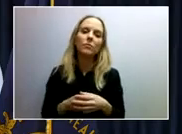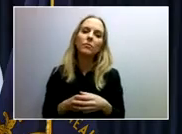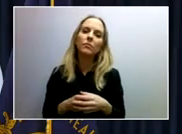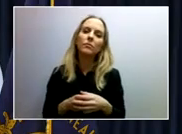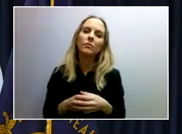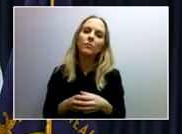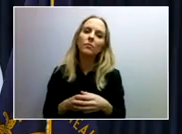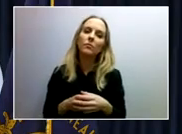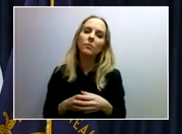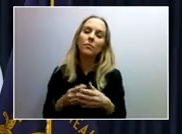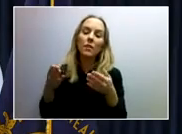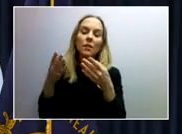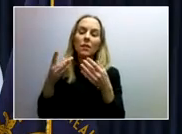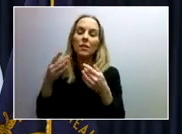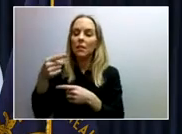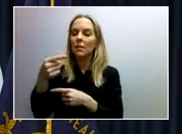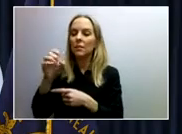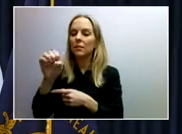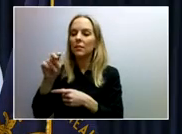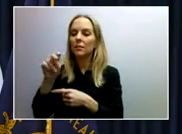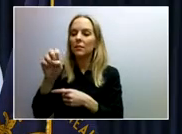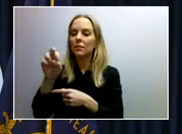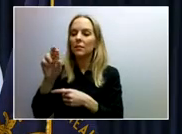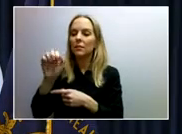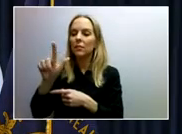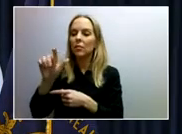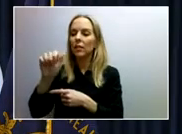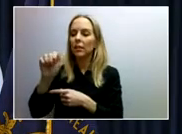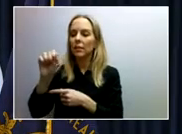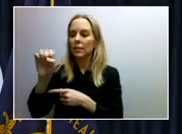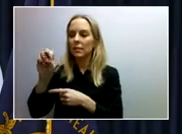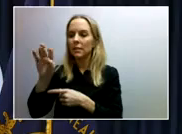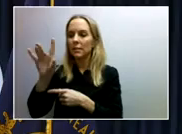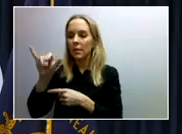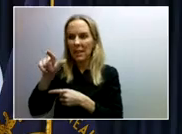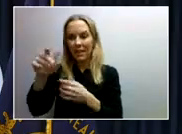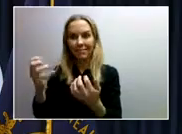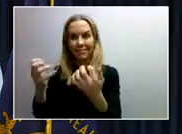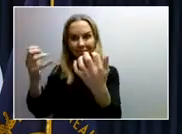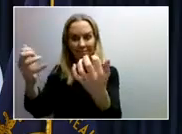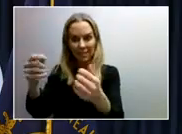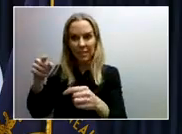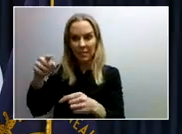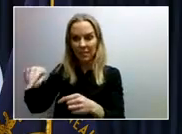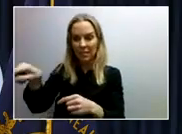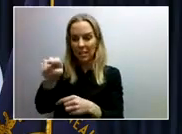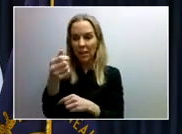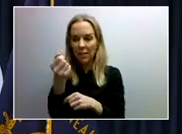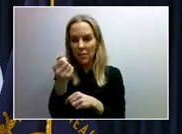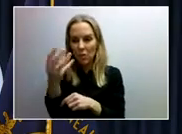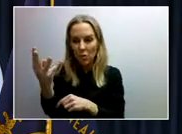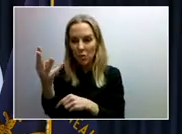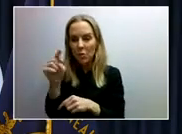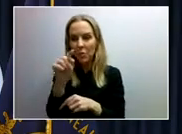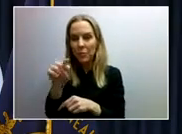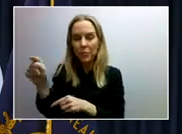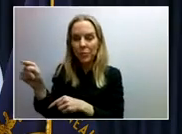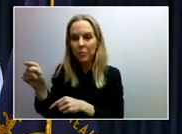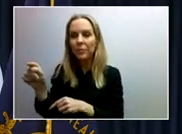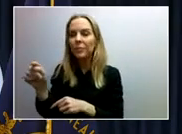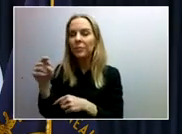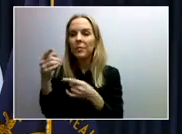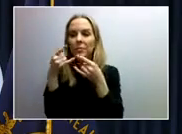The General Assembly, given how few members are wearing masks, isn't